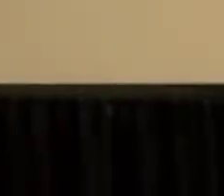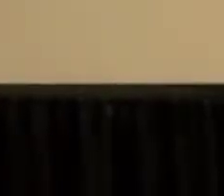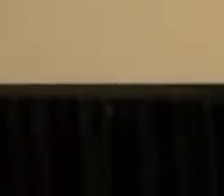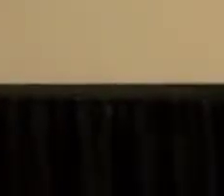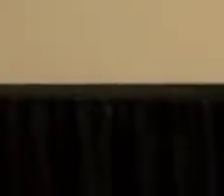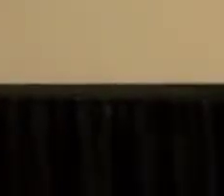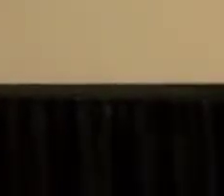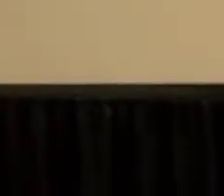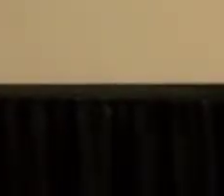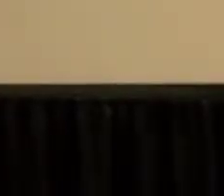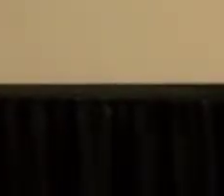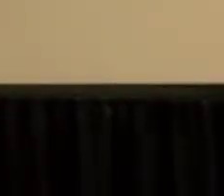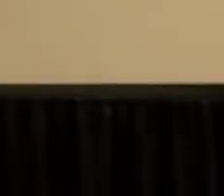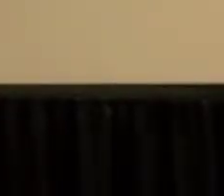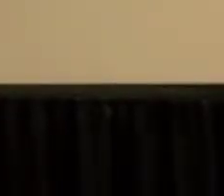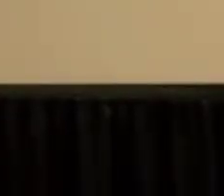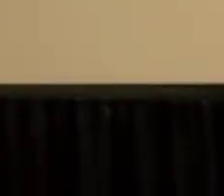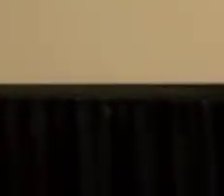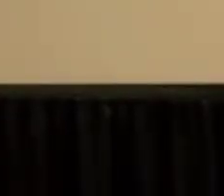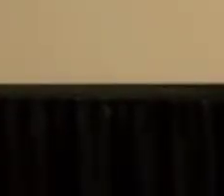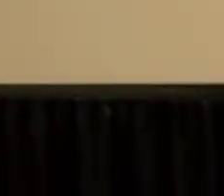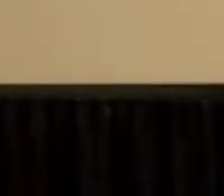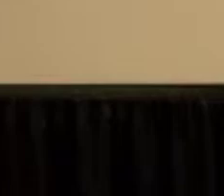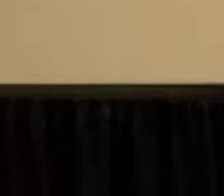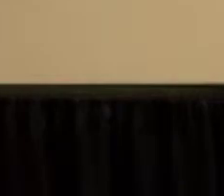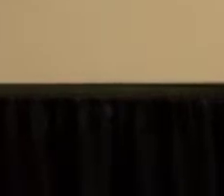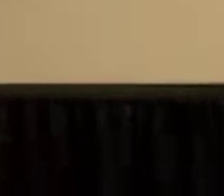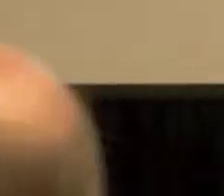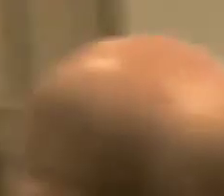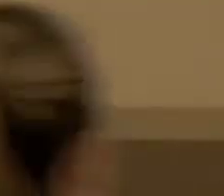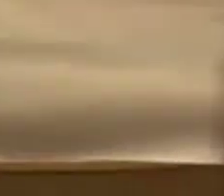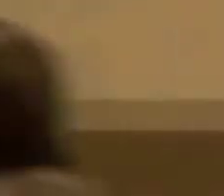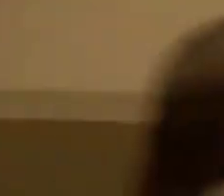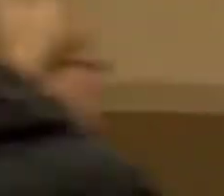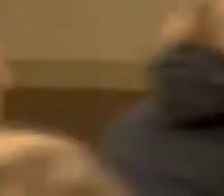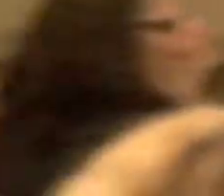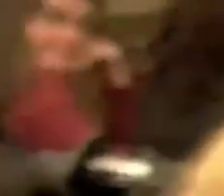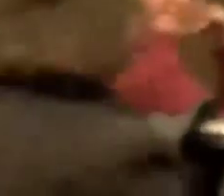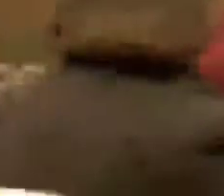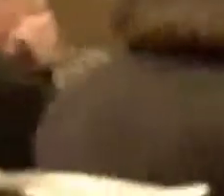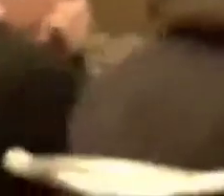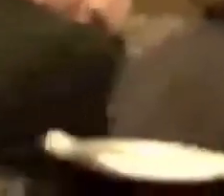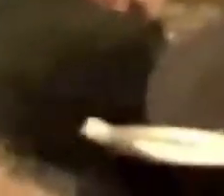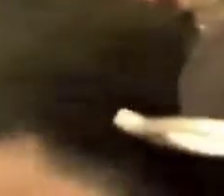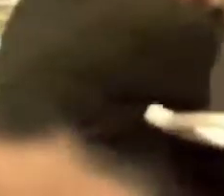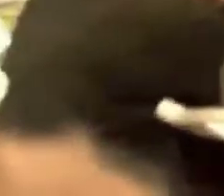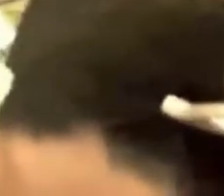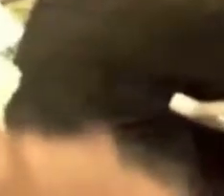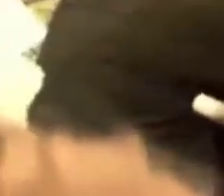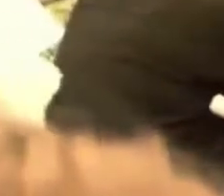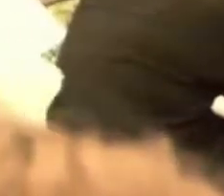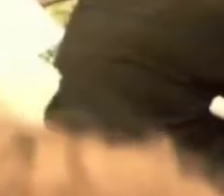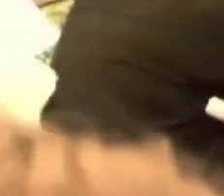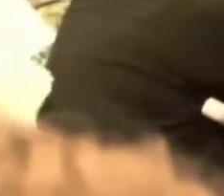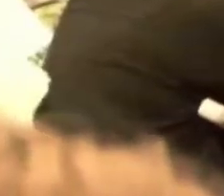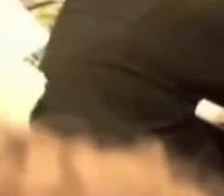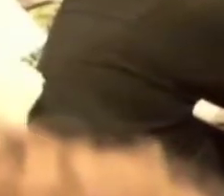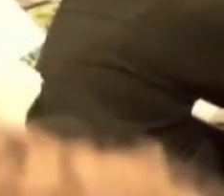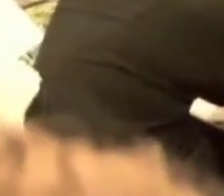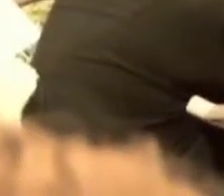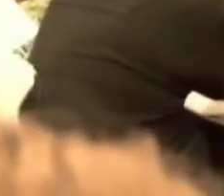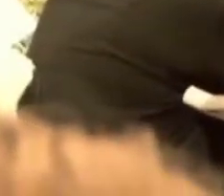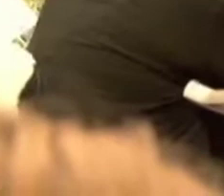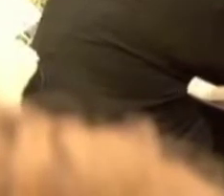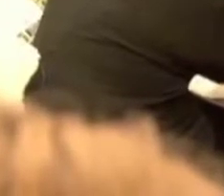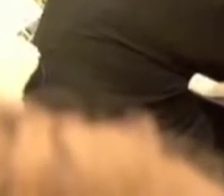Replacement behavior, if you want an example of Thank you. It would be like, for example, a kid that's tapping on the table, you want to replace